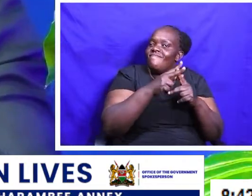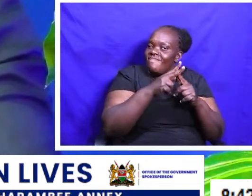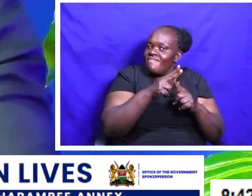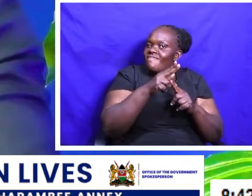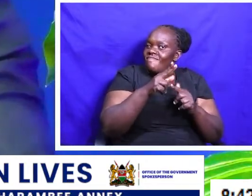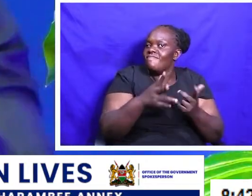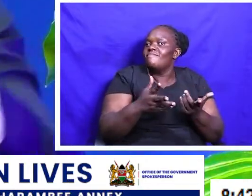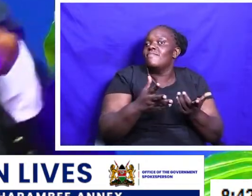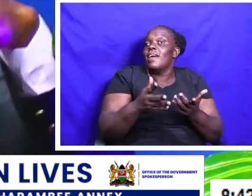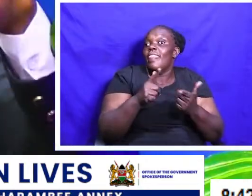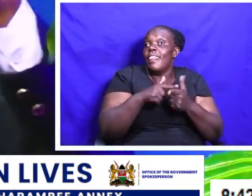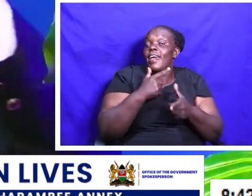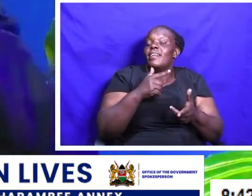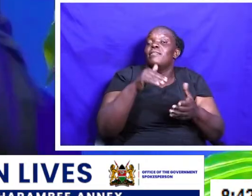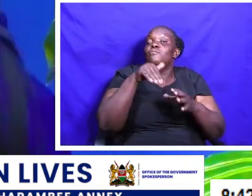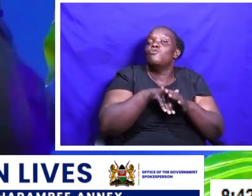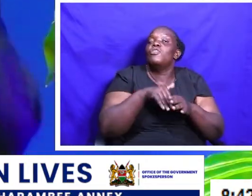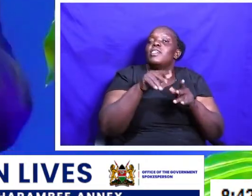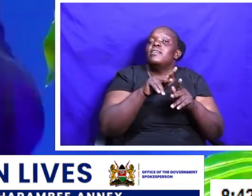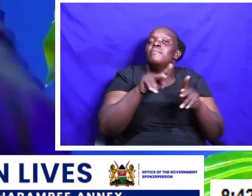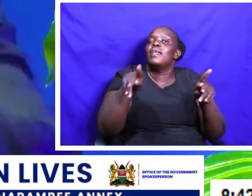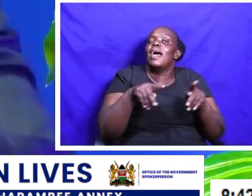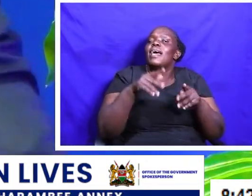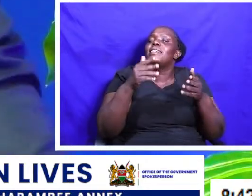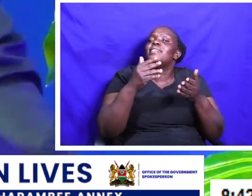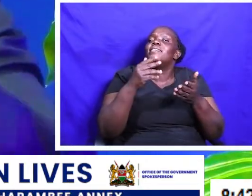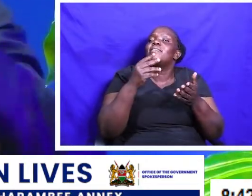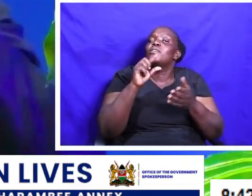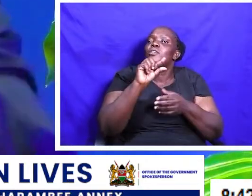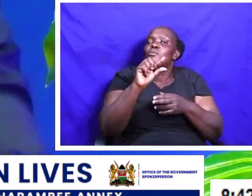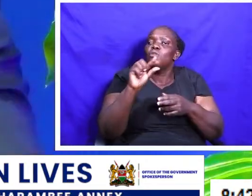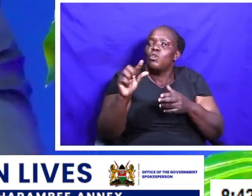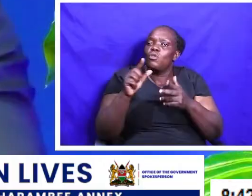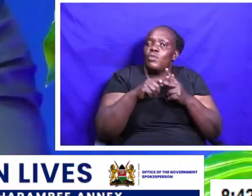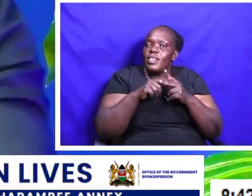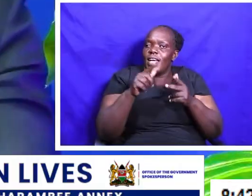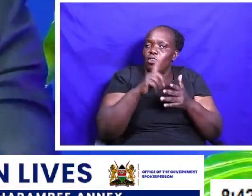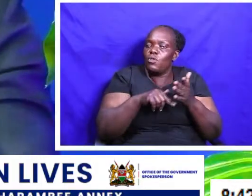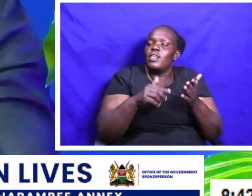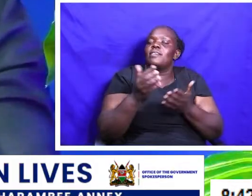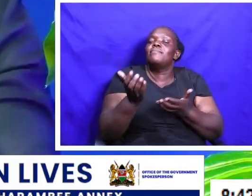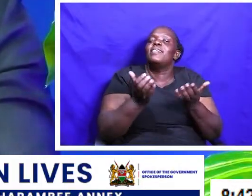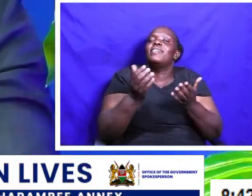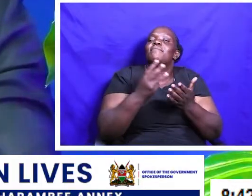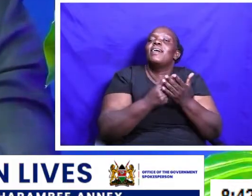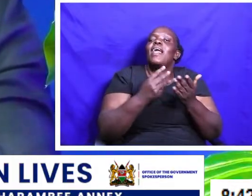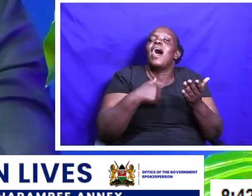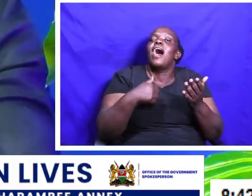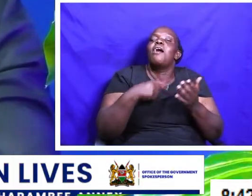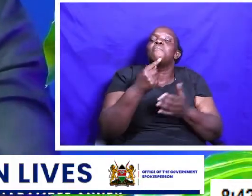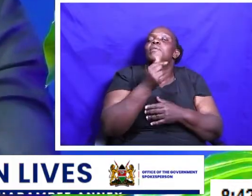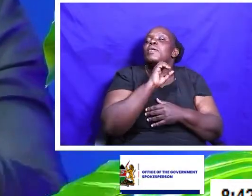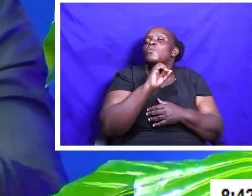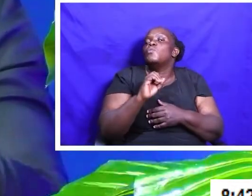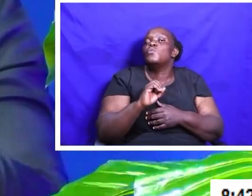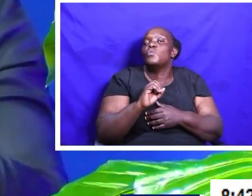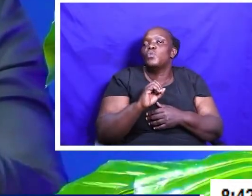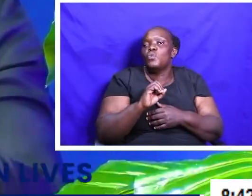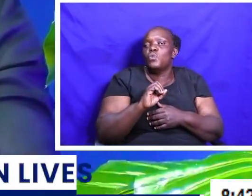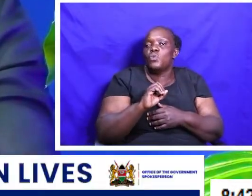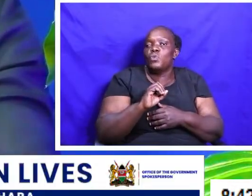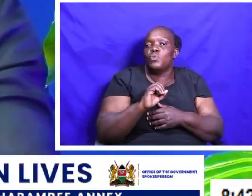them na tukaeka mahali padogo, tukaanza na business partner wetu, hatukuwa na pesa hata